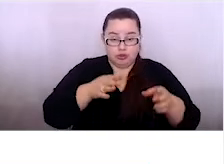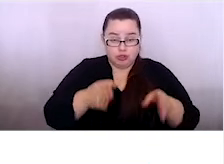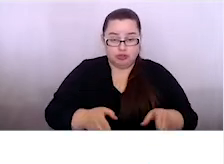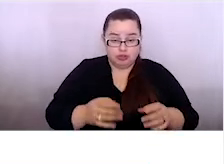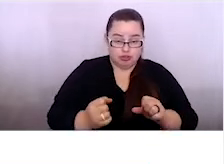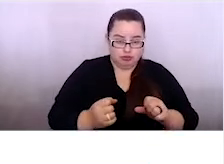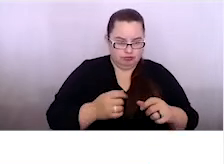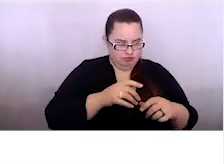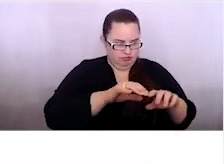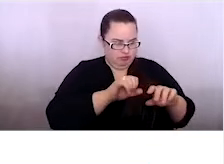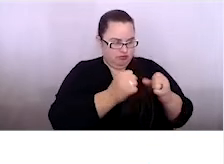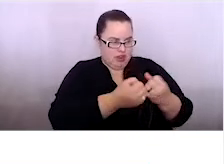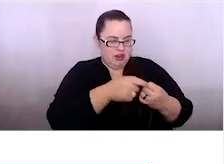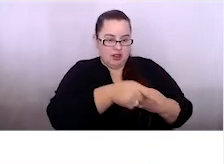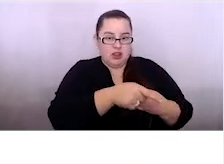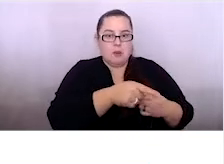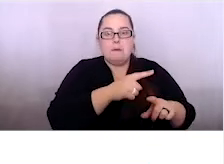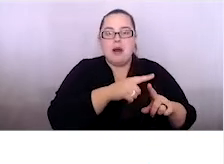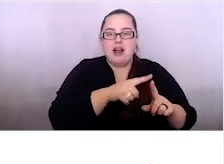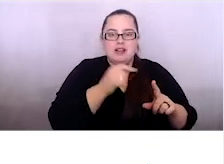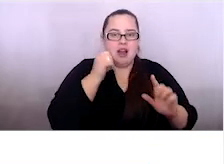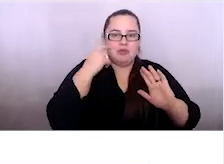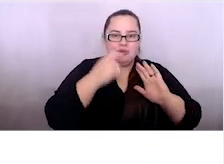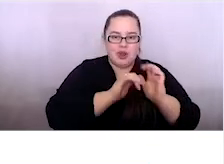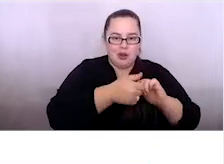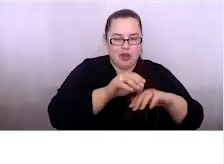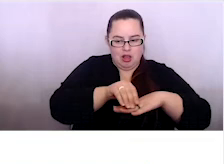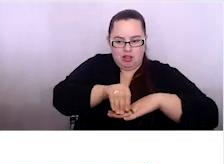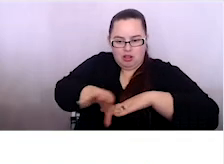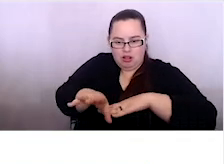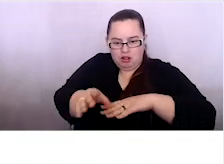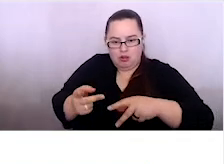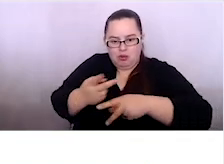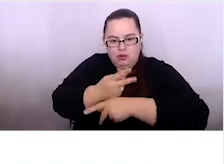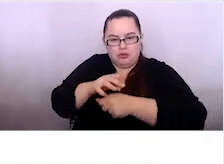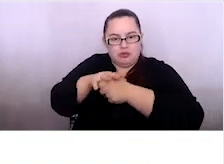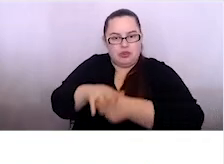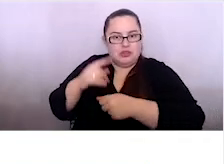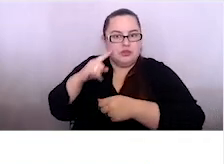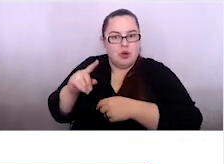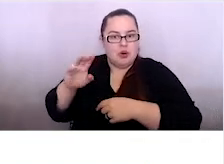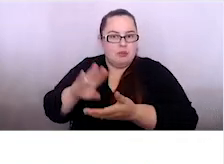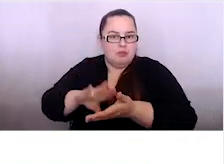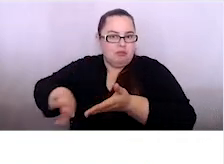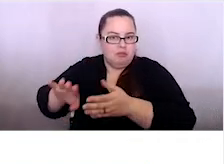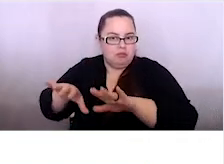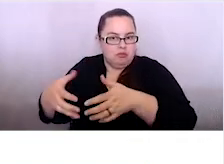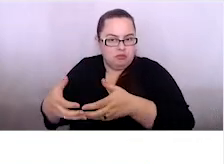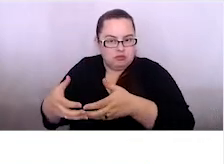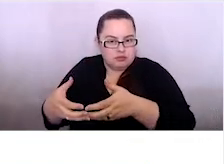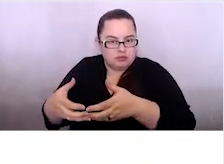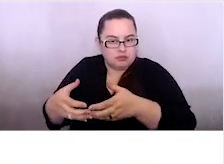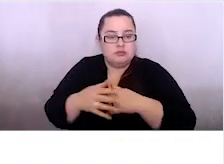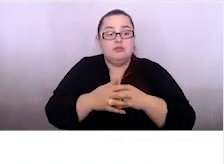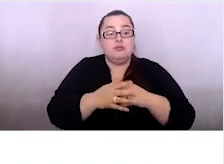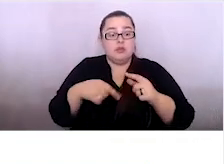to reflect on how this could increase stress levels on minority groups. And again, as we go through our presentation, I